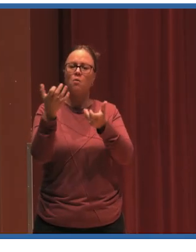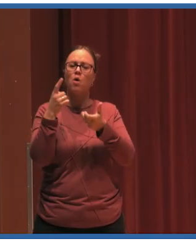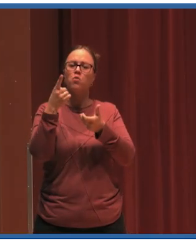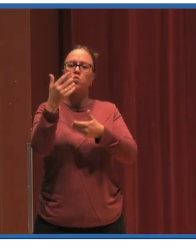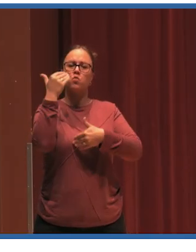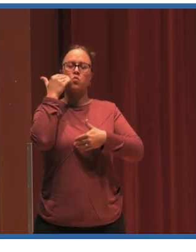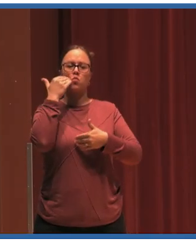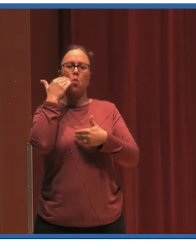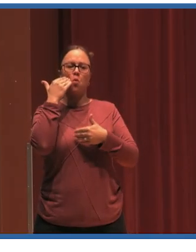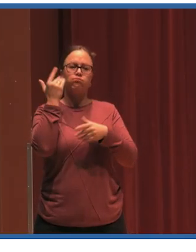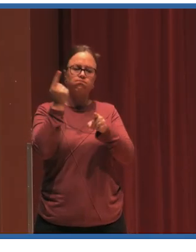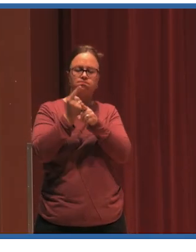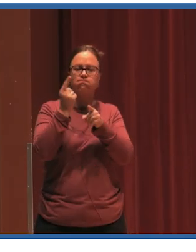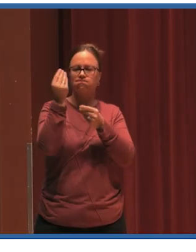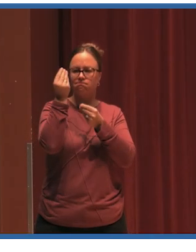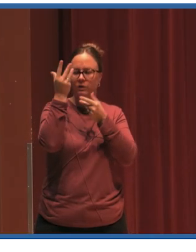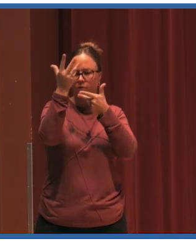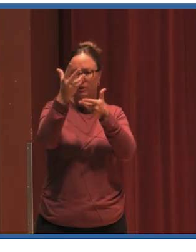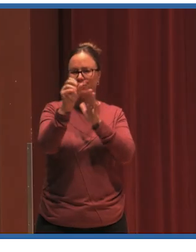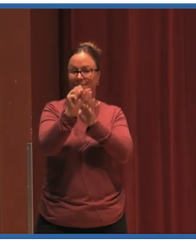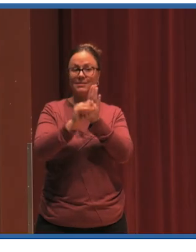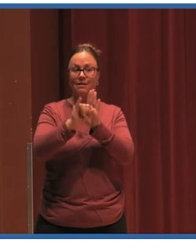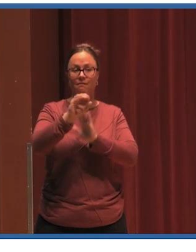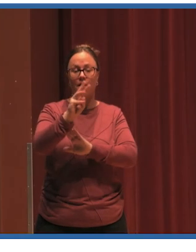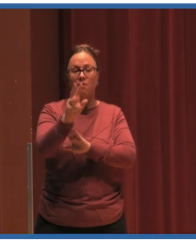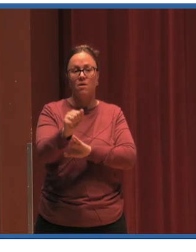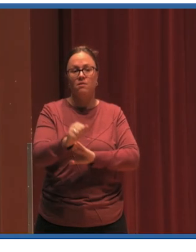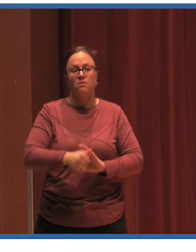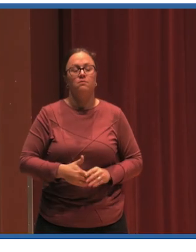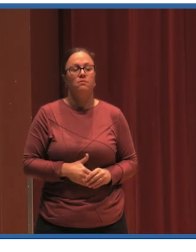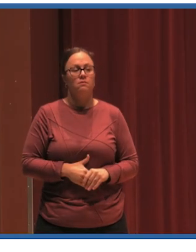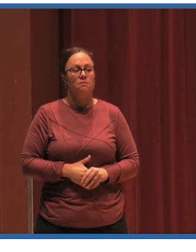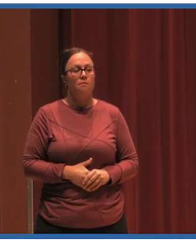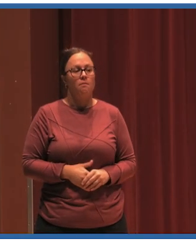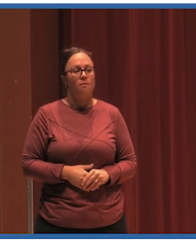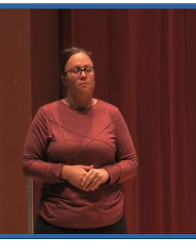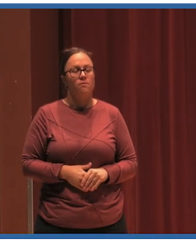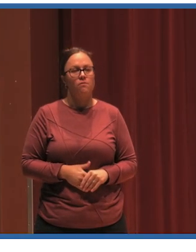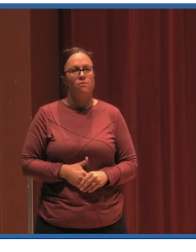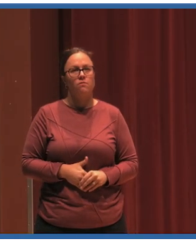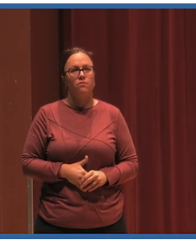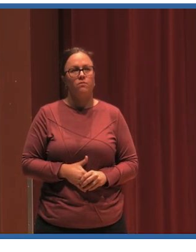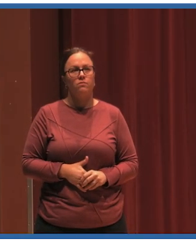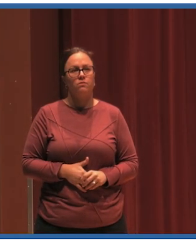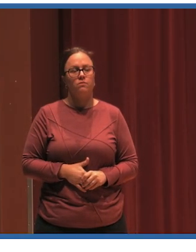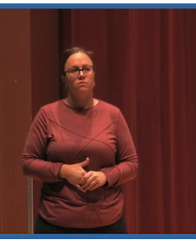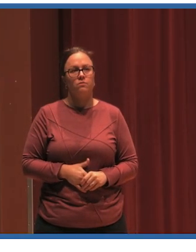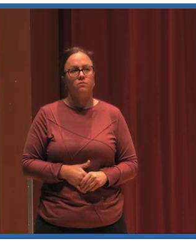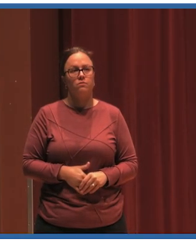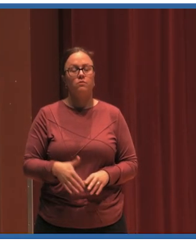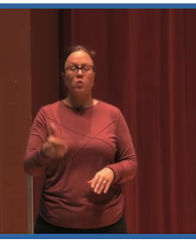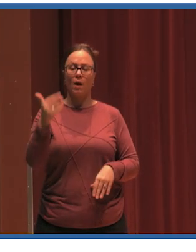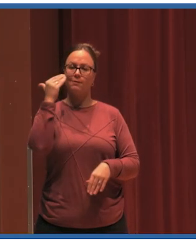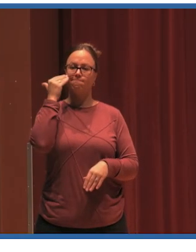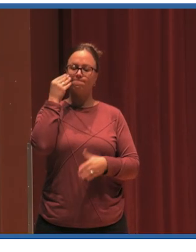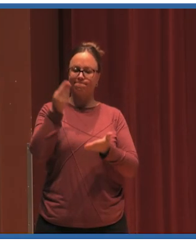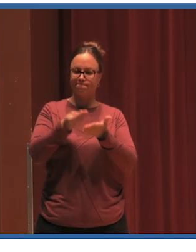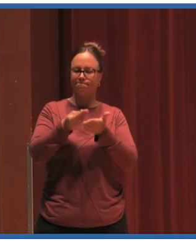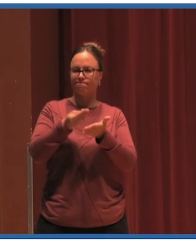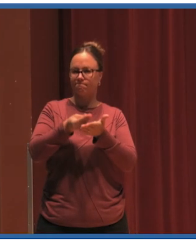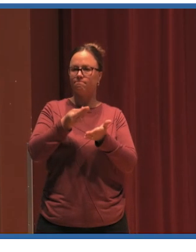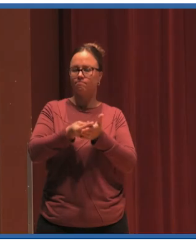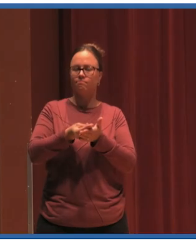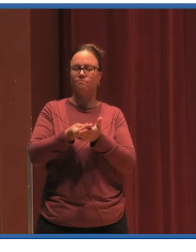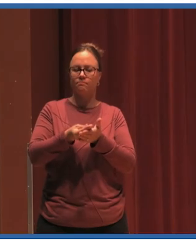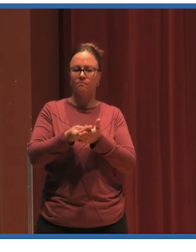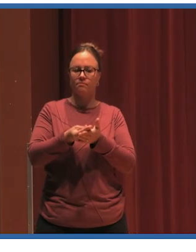cancer information in the state of Iowa. We want to acknowledge our funding. A large part of